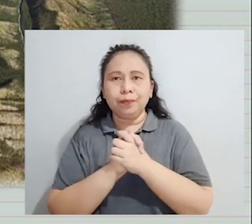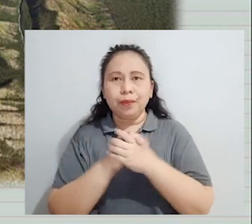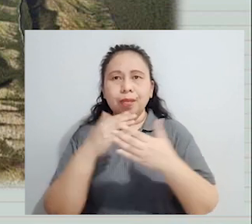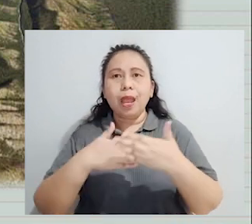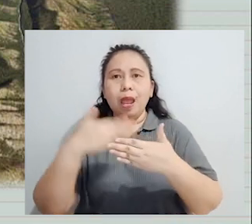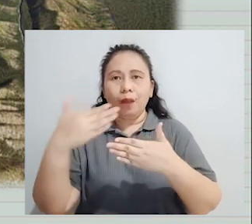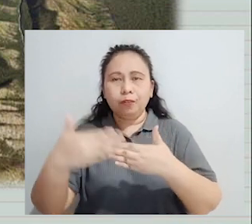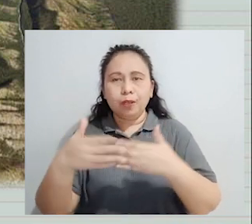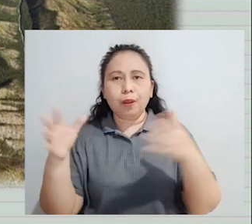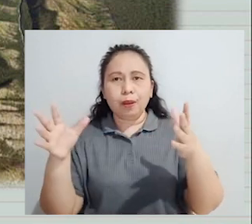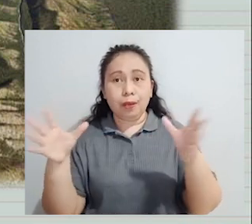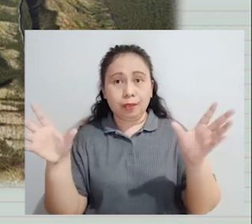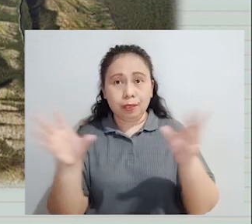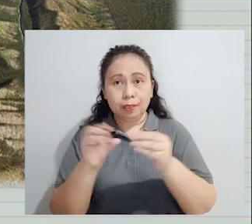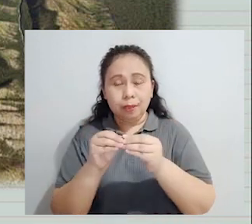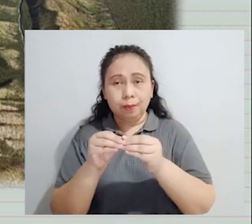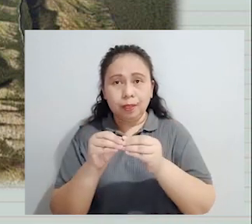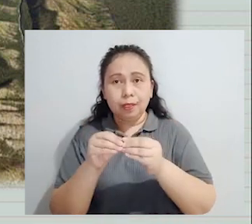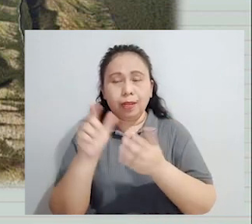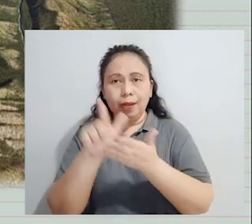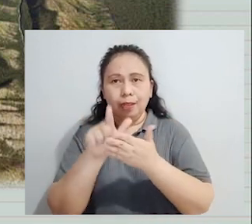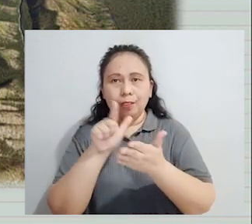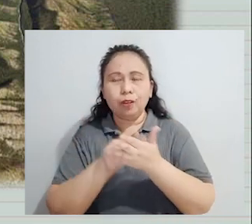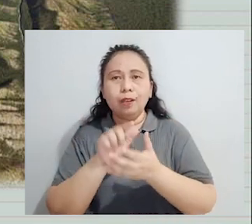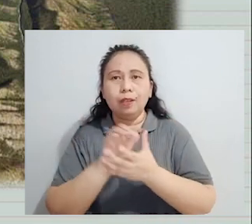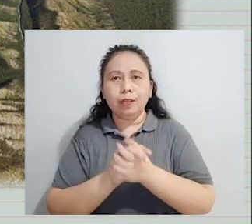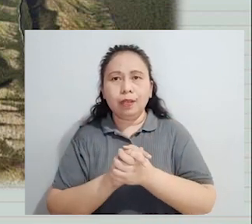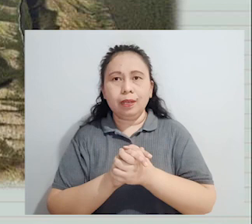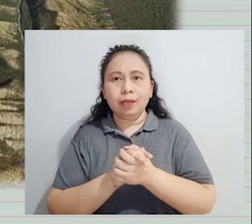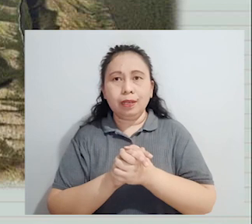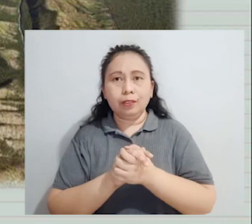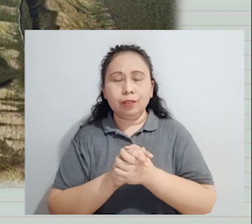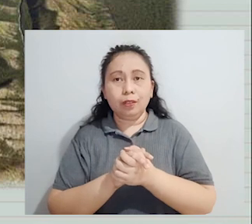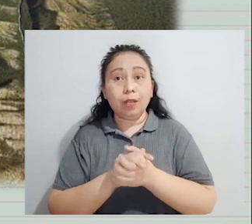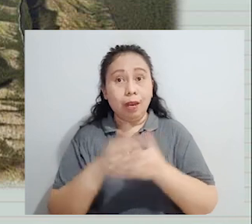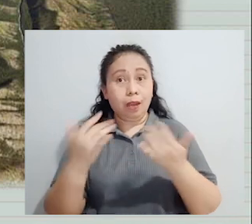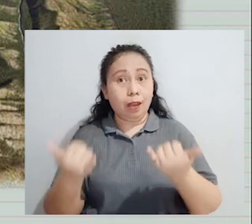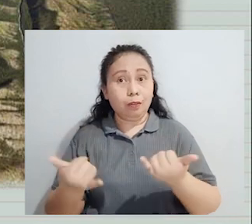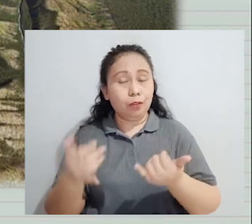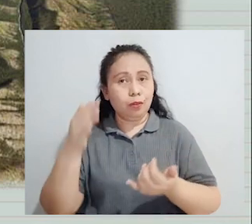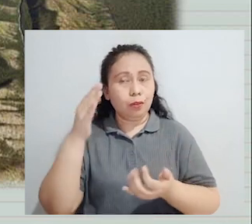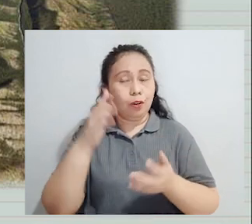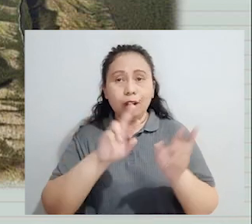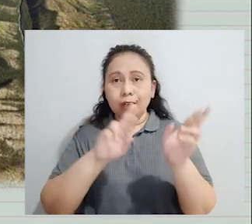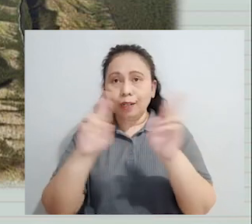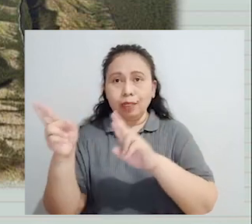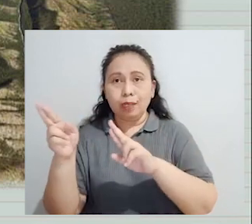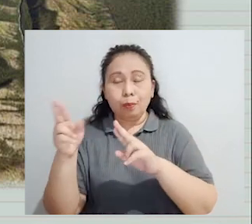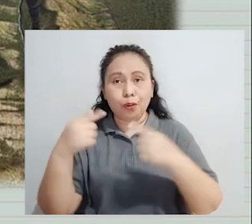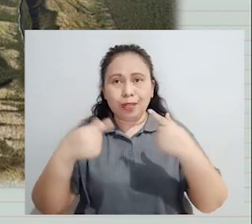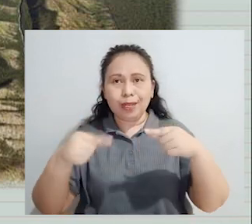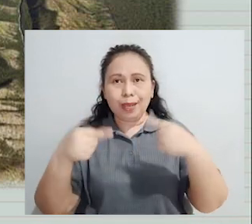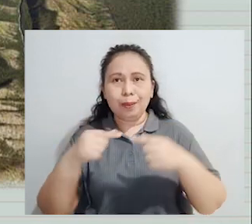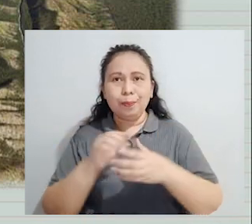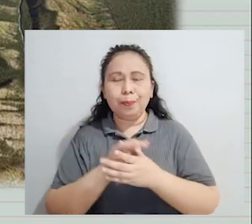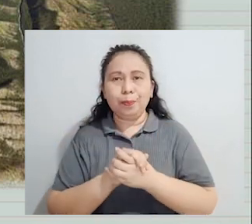After making a summary of the entire lesson, I assume that you are now ready for our game.